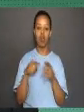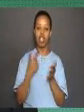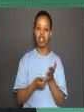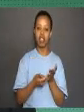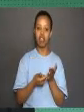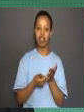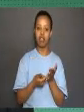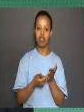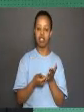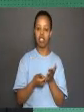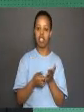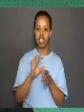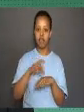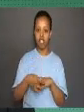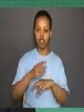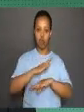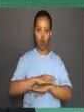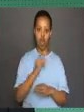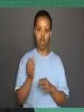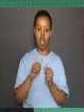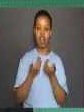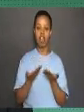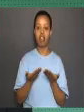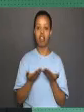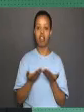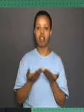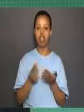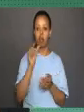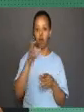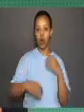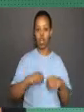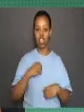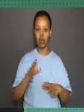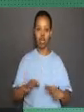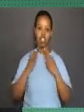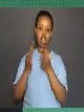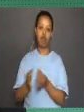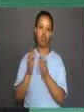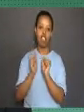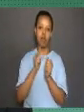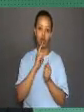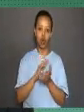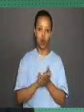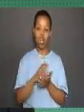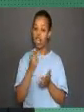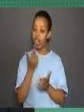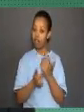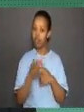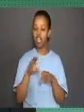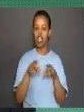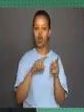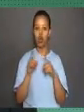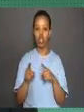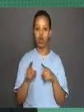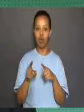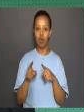the possible hosts of infection and how the hosts transmit microorganisms.